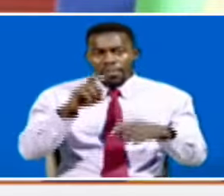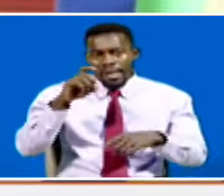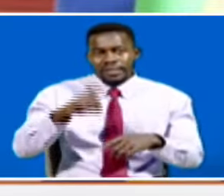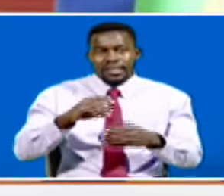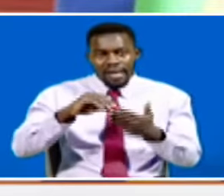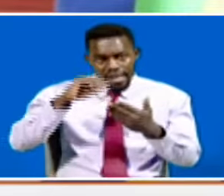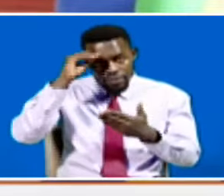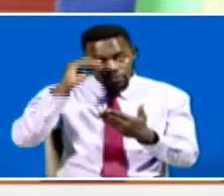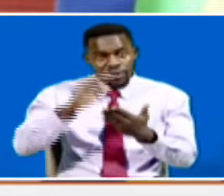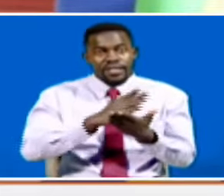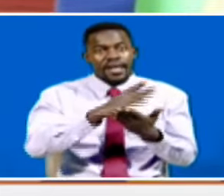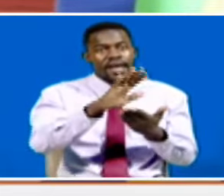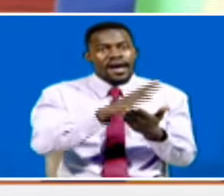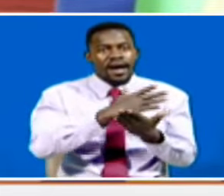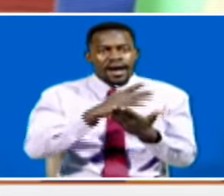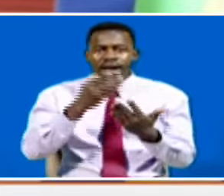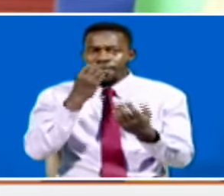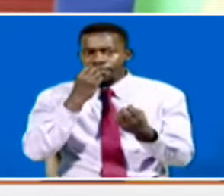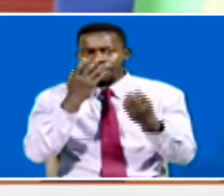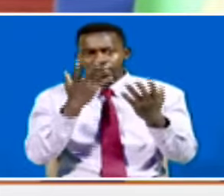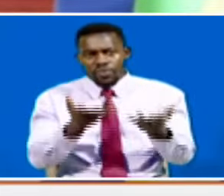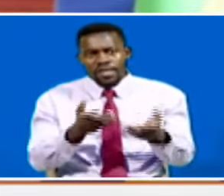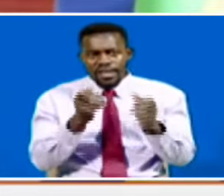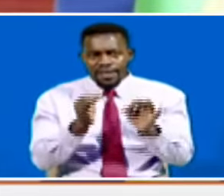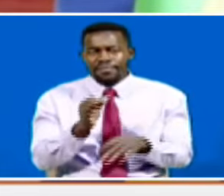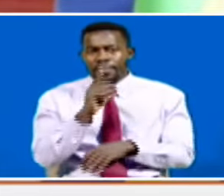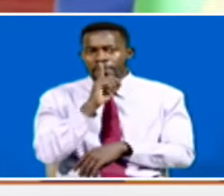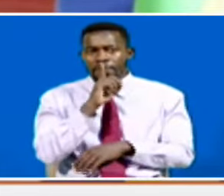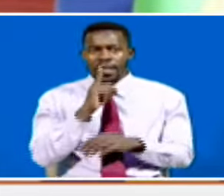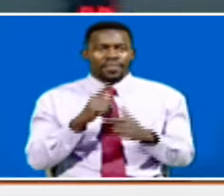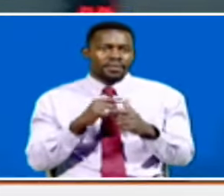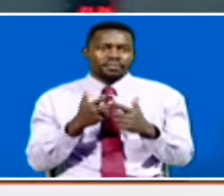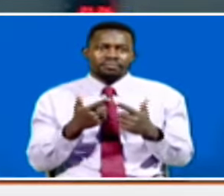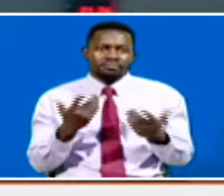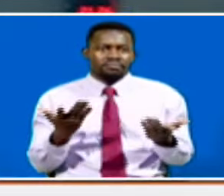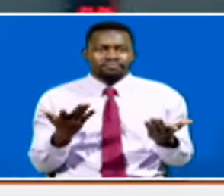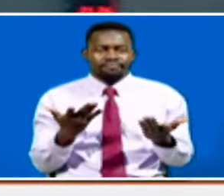then it impairs you. Resident-